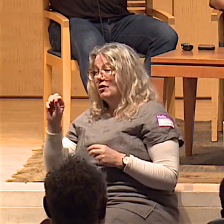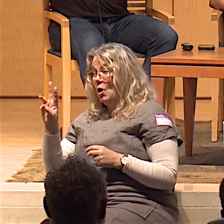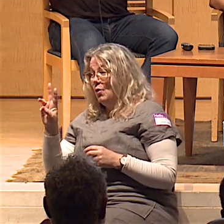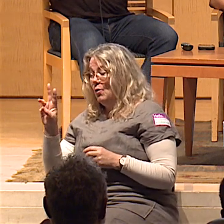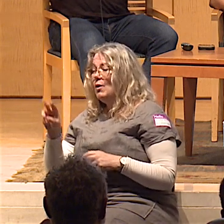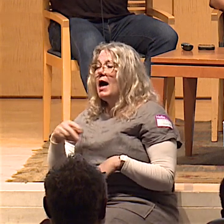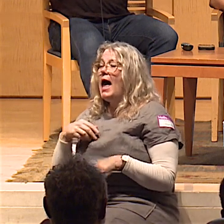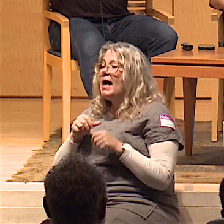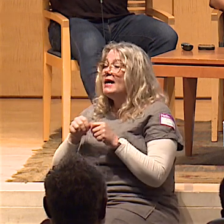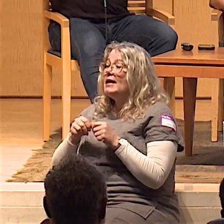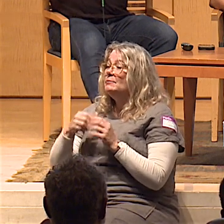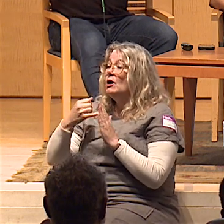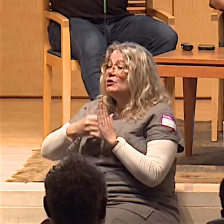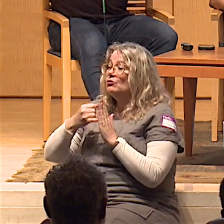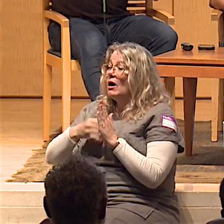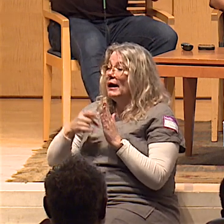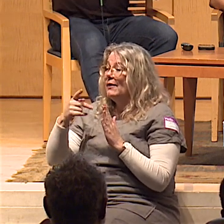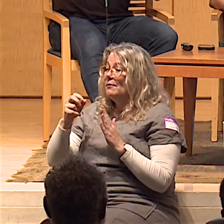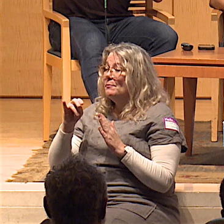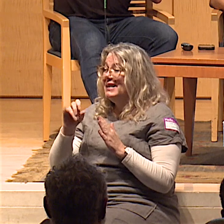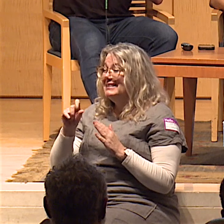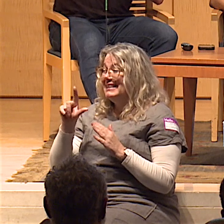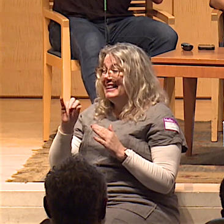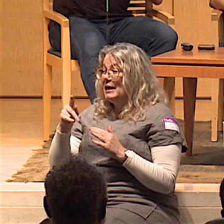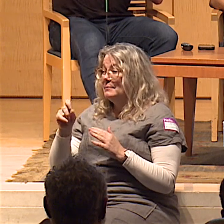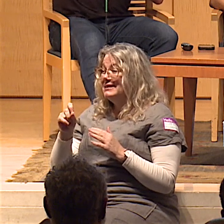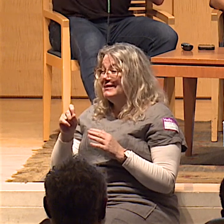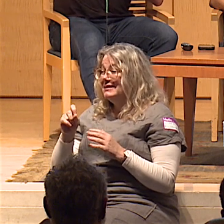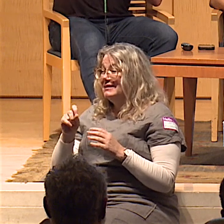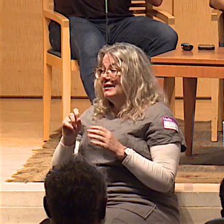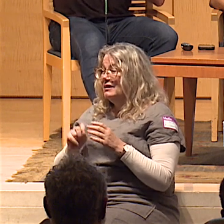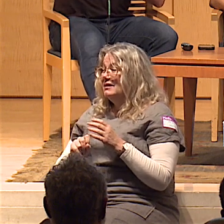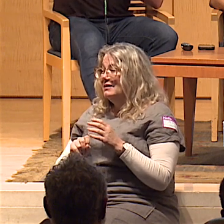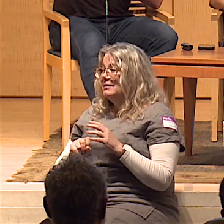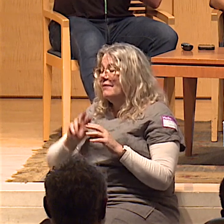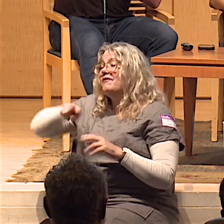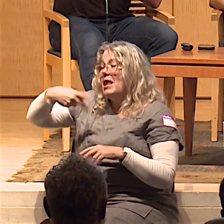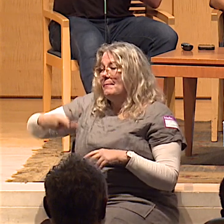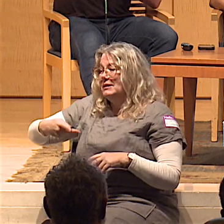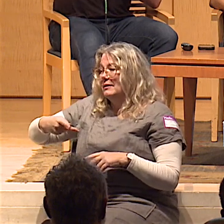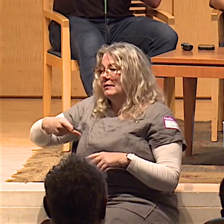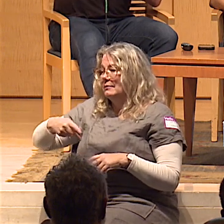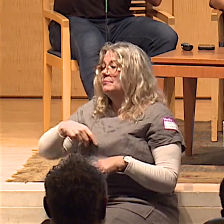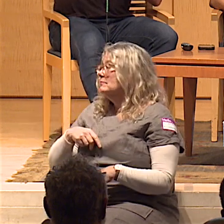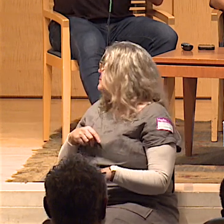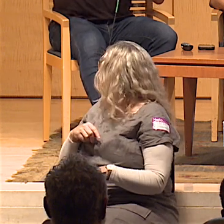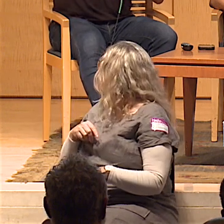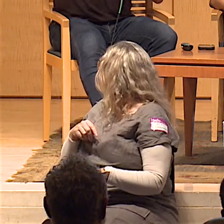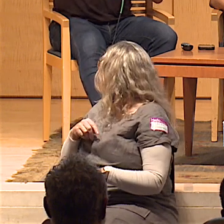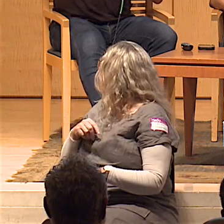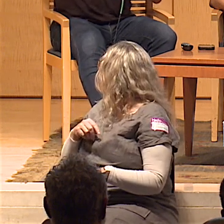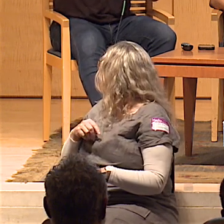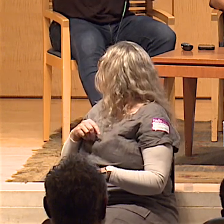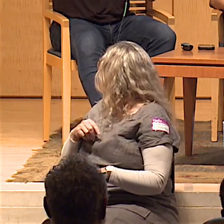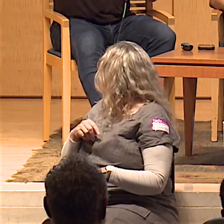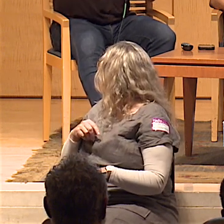flipped, so the, you know, the head comes like this, and there's the frenum, you know, kind of comes up like that. I've done that. And I kept on flipping it